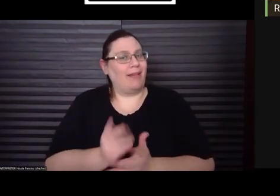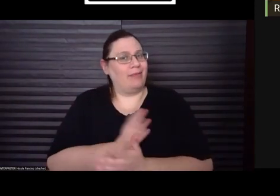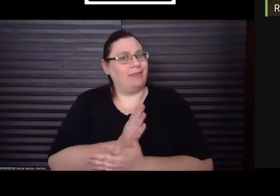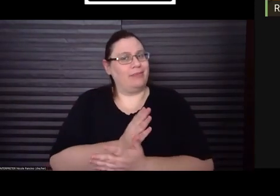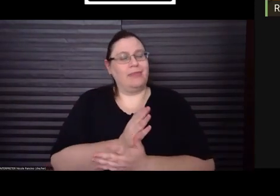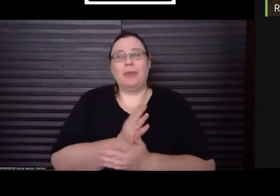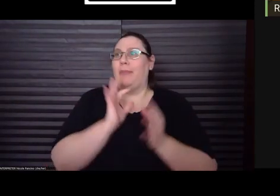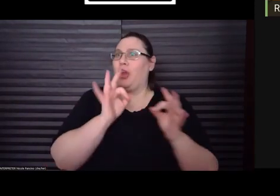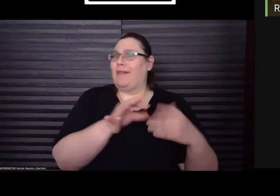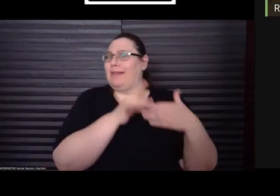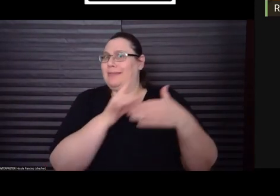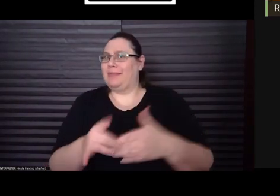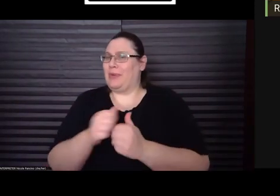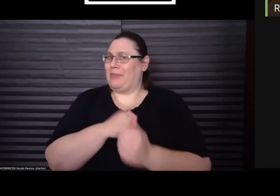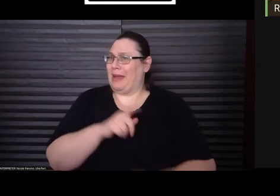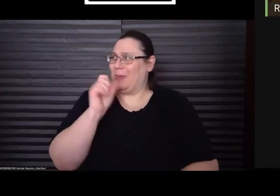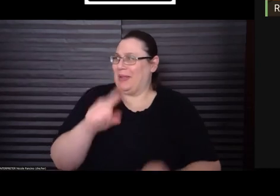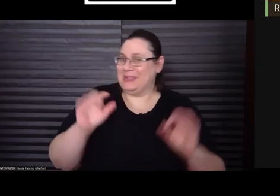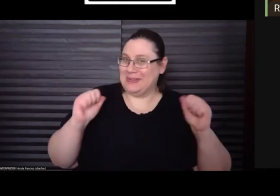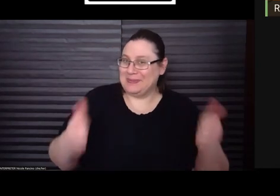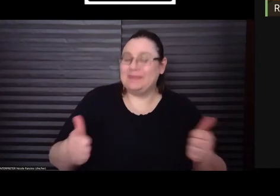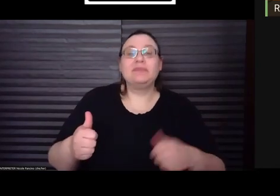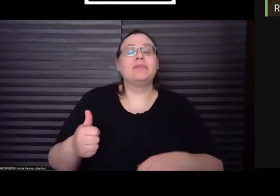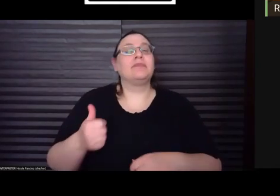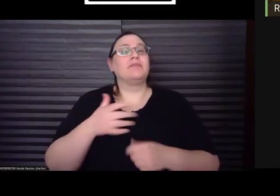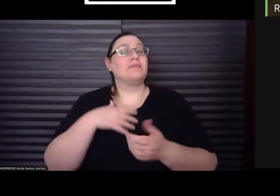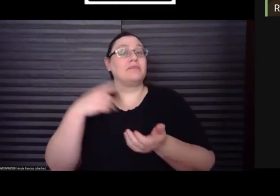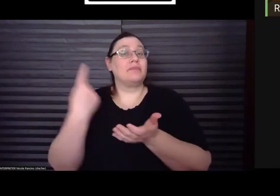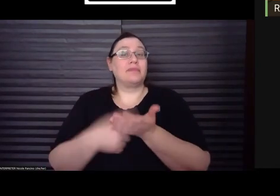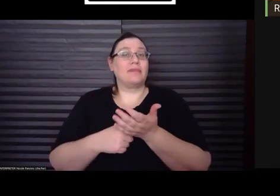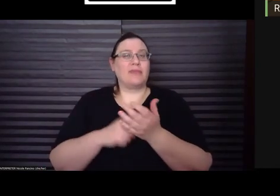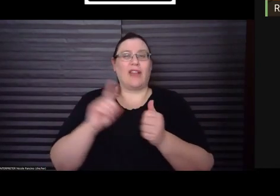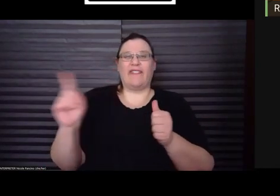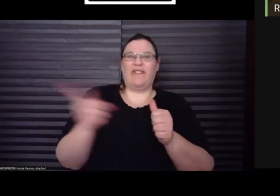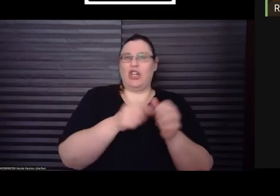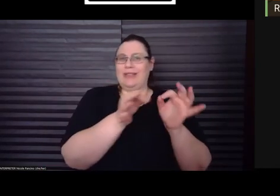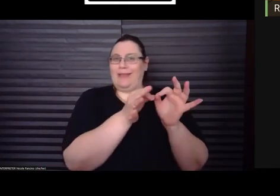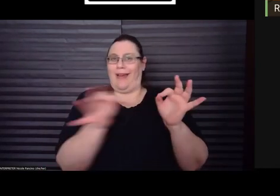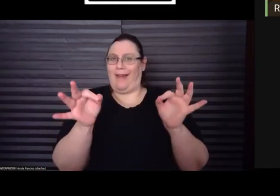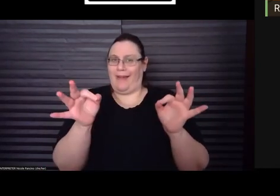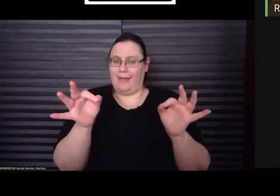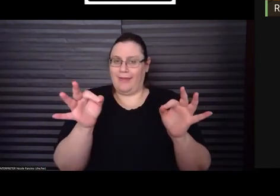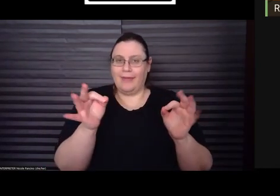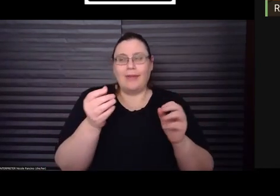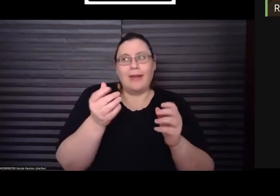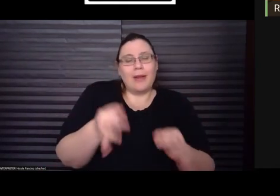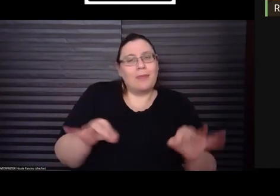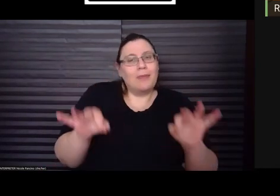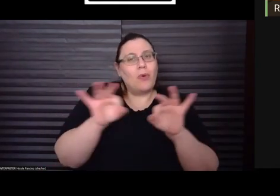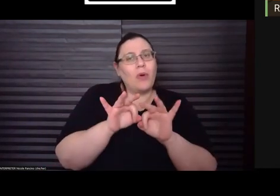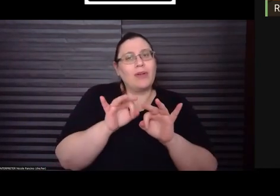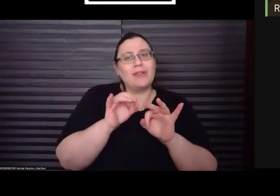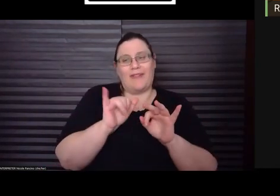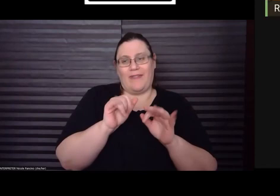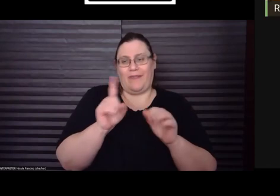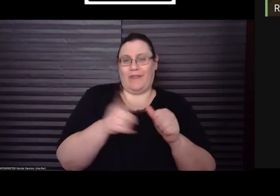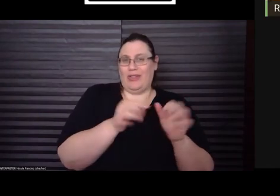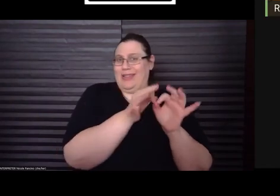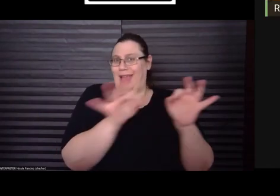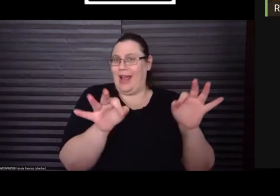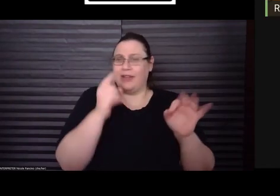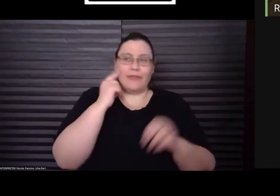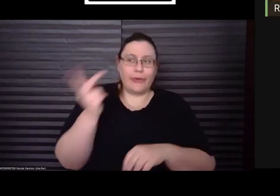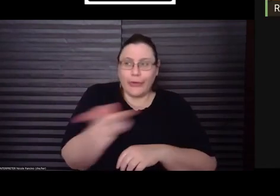It leads to this question nicely. but we're going to talk first lines and the importance of them to you